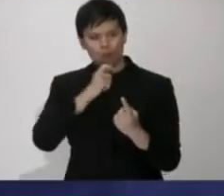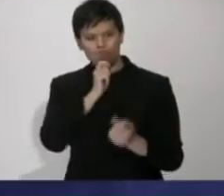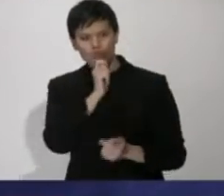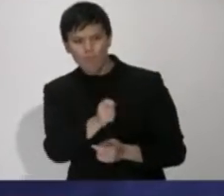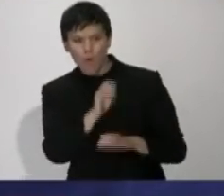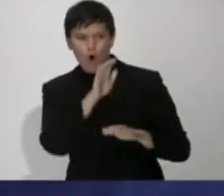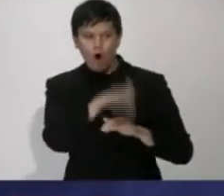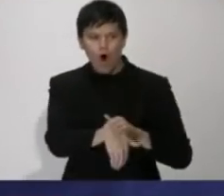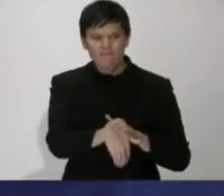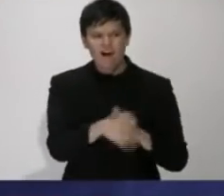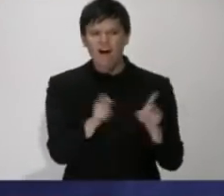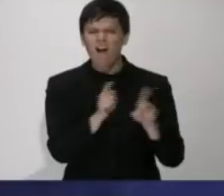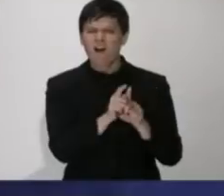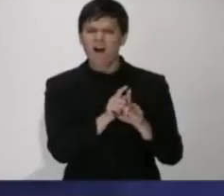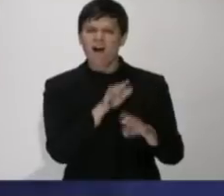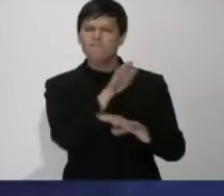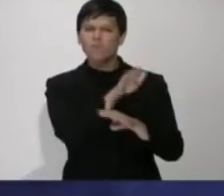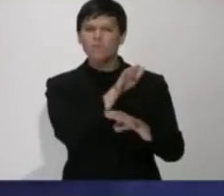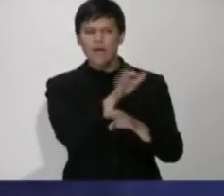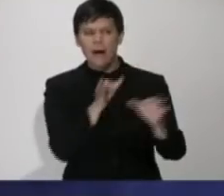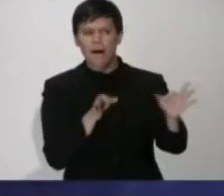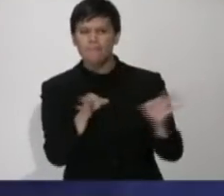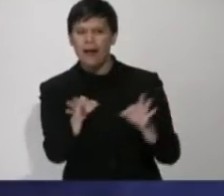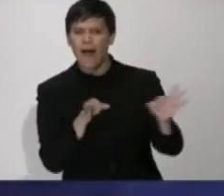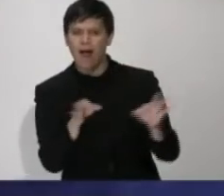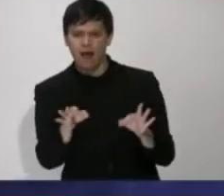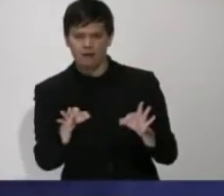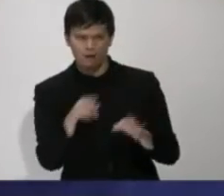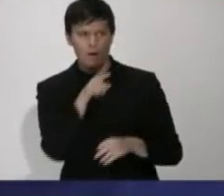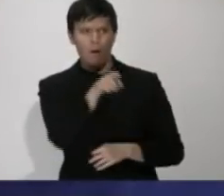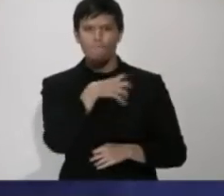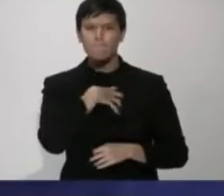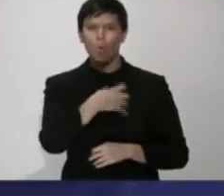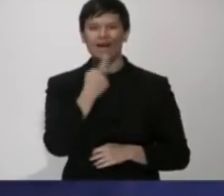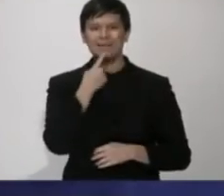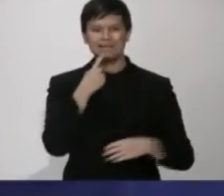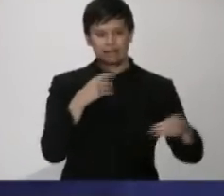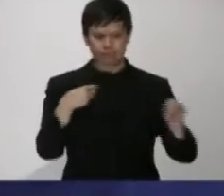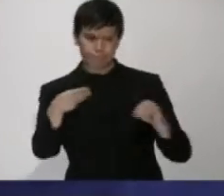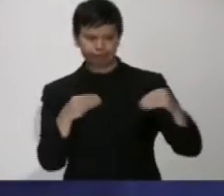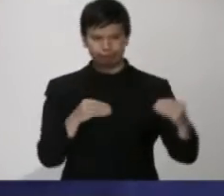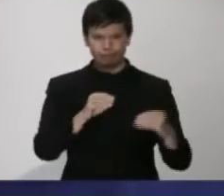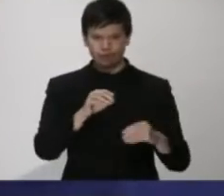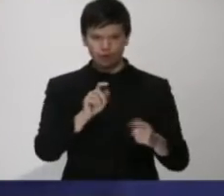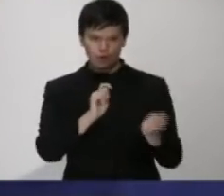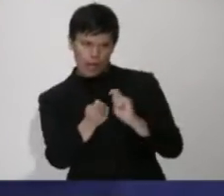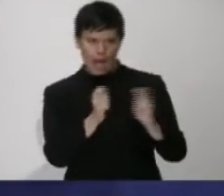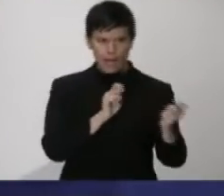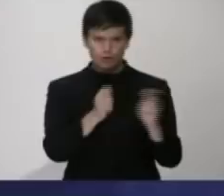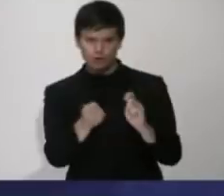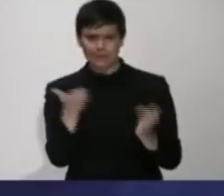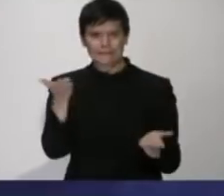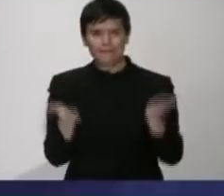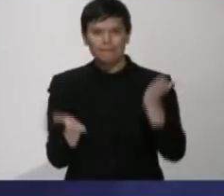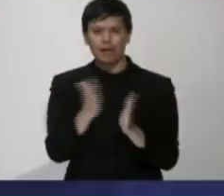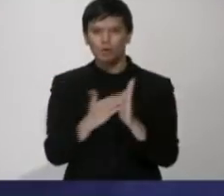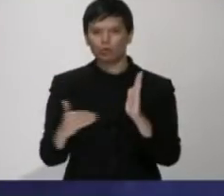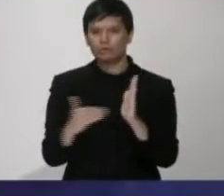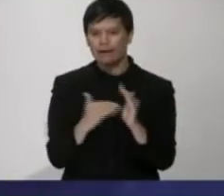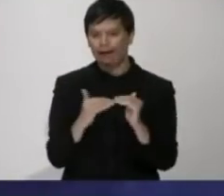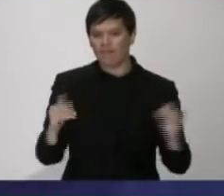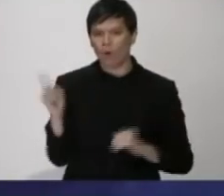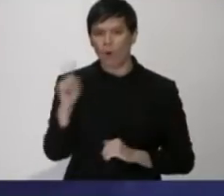longer-term support scheme that can adapt to changing alert levels, is easily administered and can be easily understood and